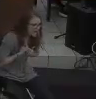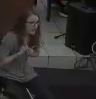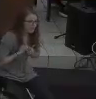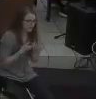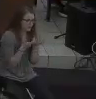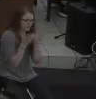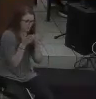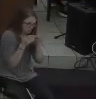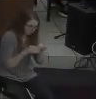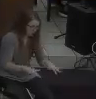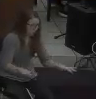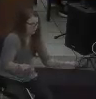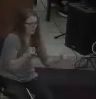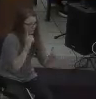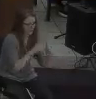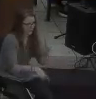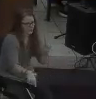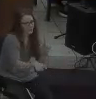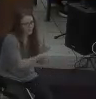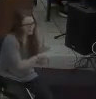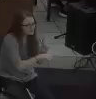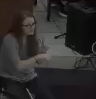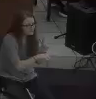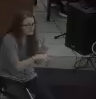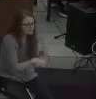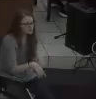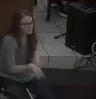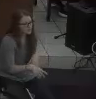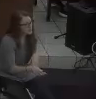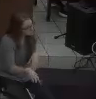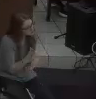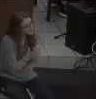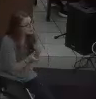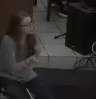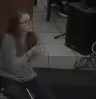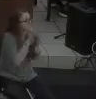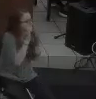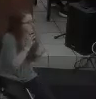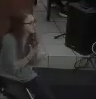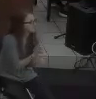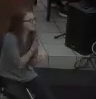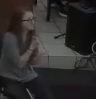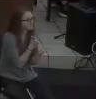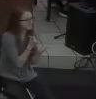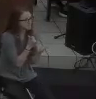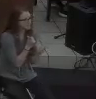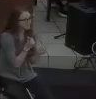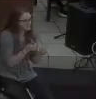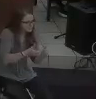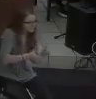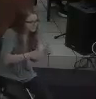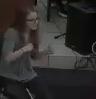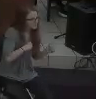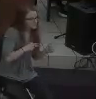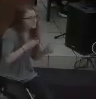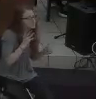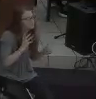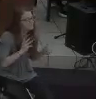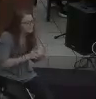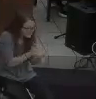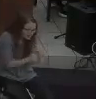poured out for you, that you might drink of it, that you might take it in